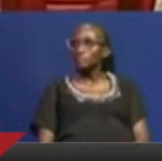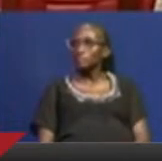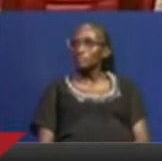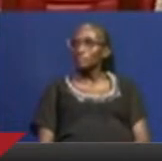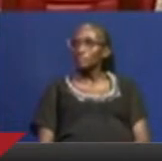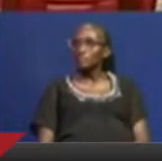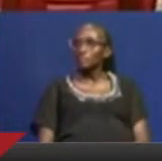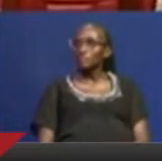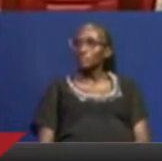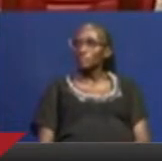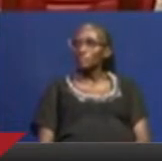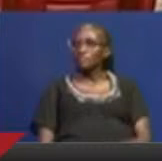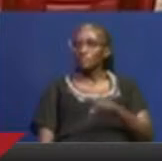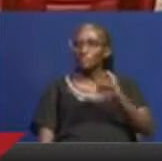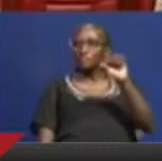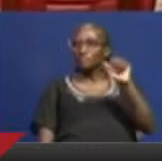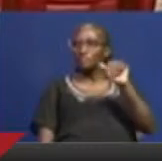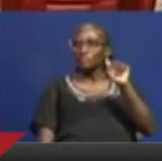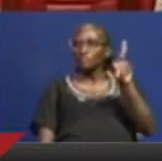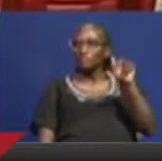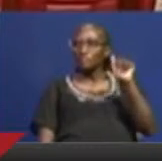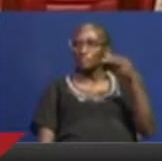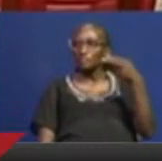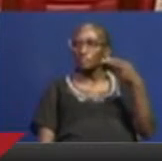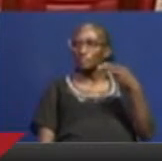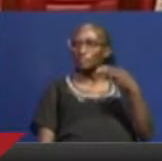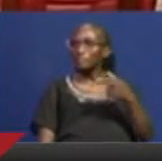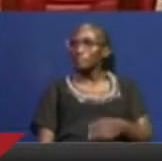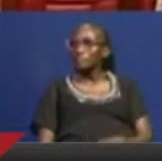Laikipia North Sarah Paulata Korere.